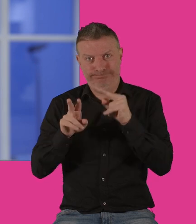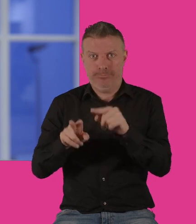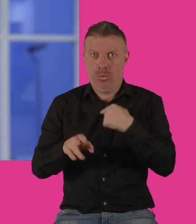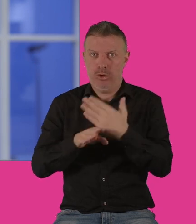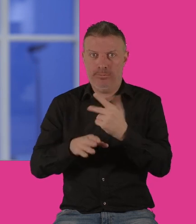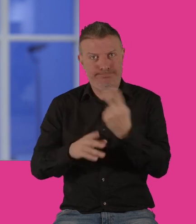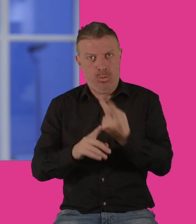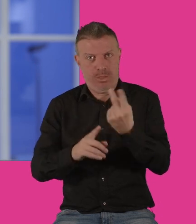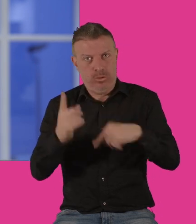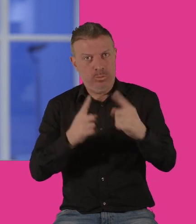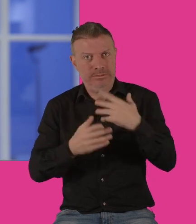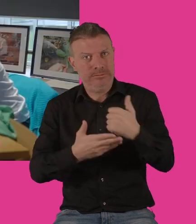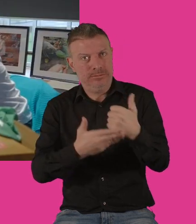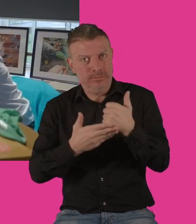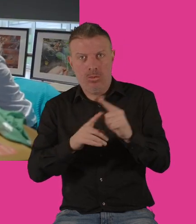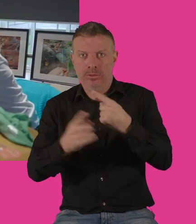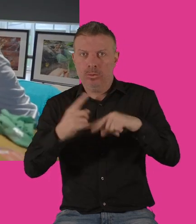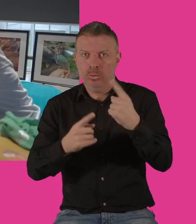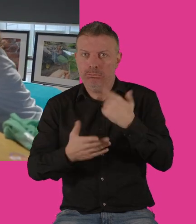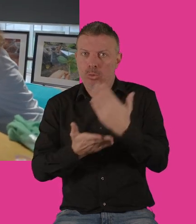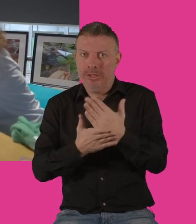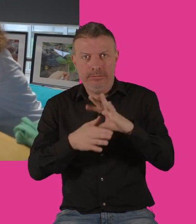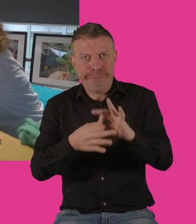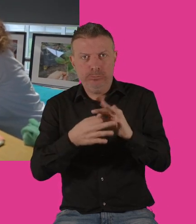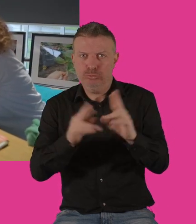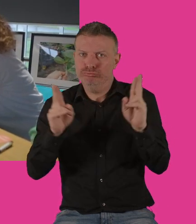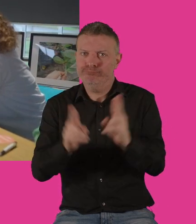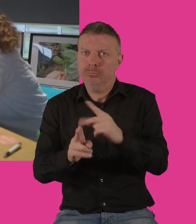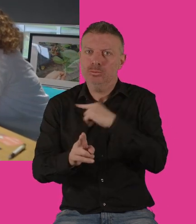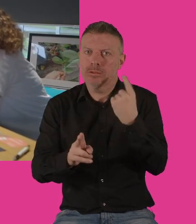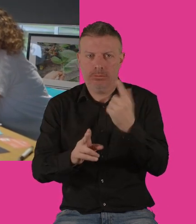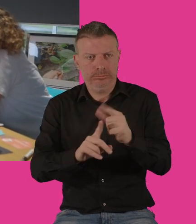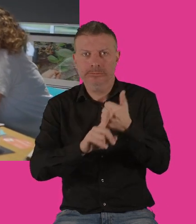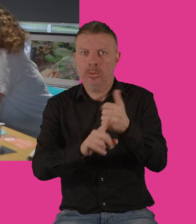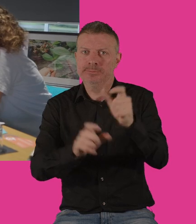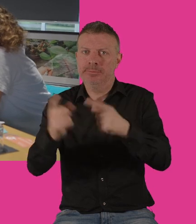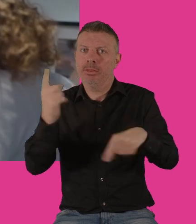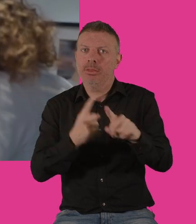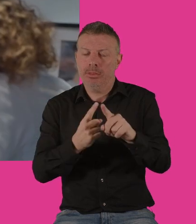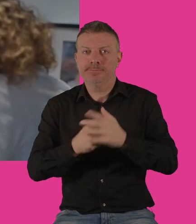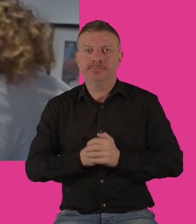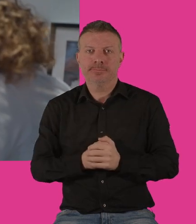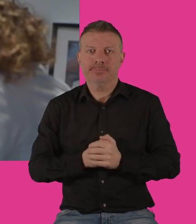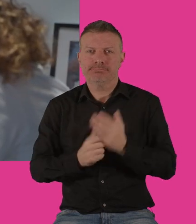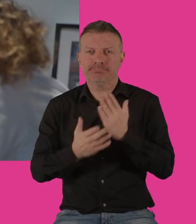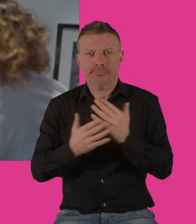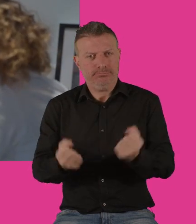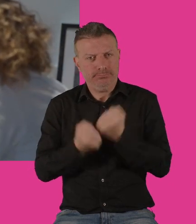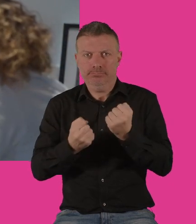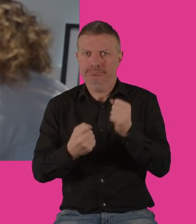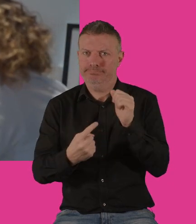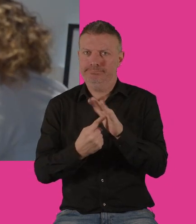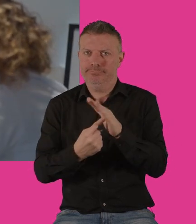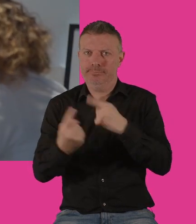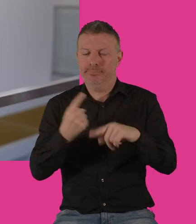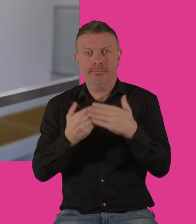both for those that are seeking help but also those of us that are working to reduce suicide and support people. It really